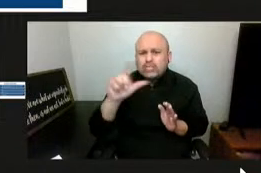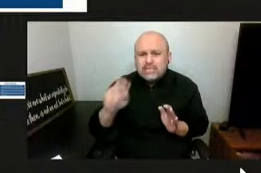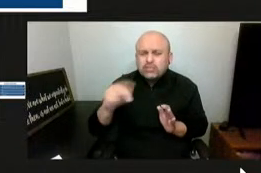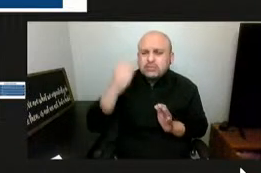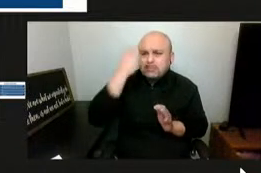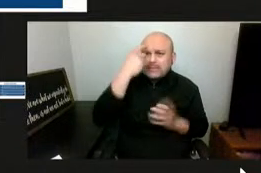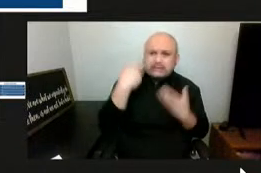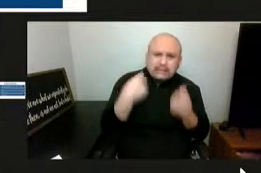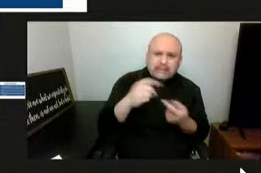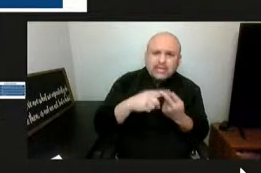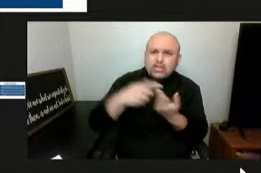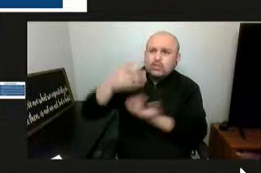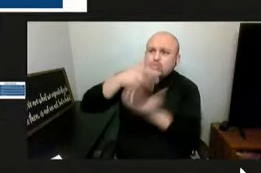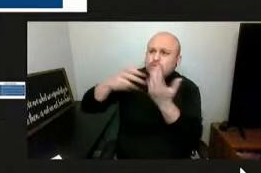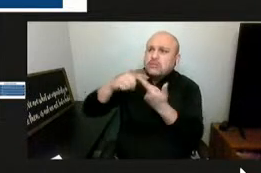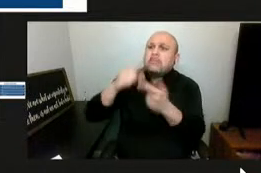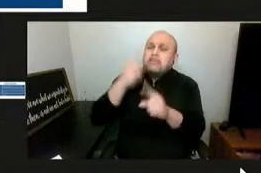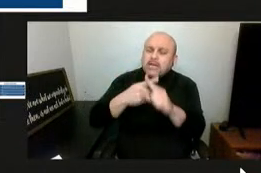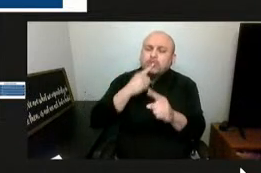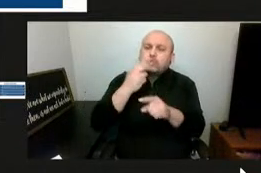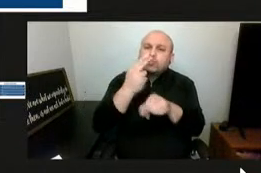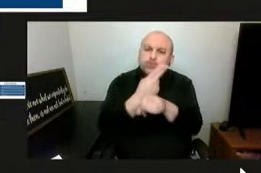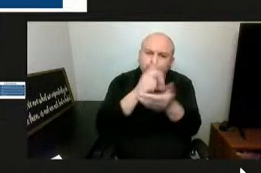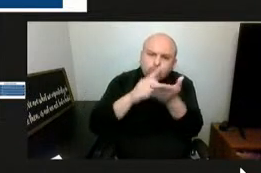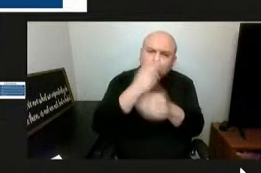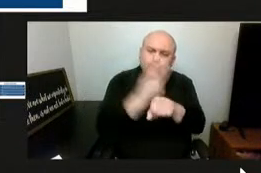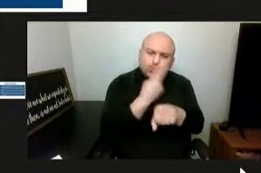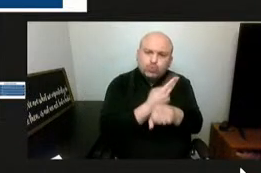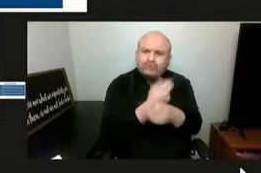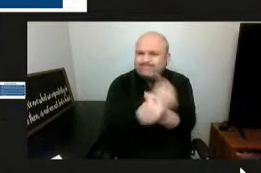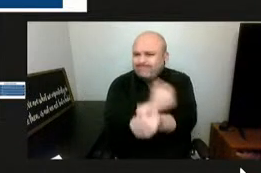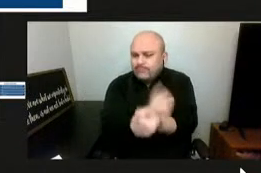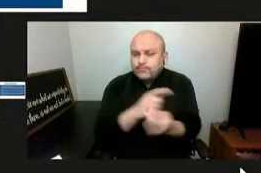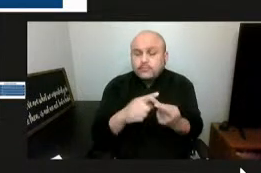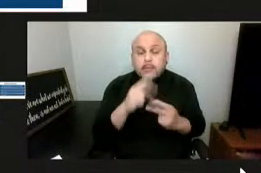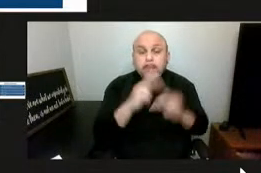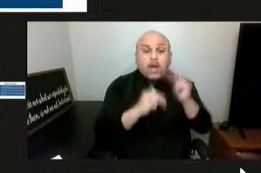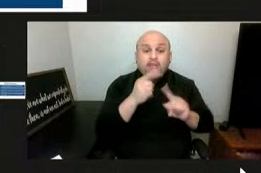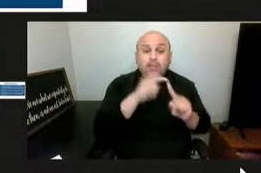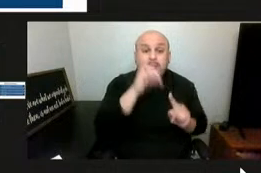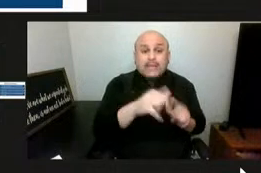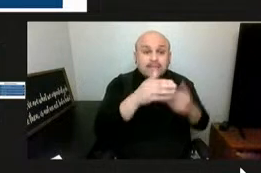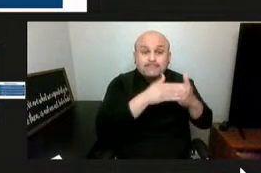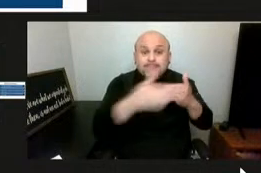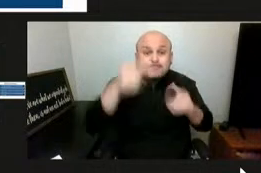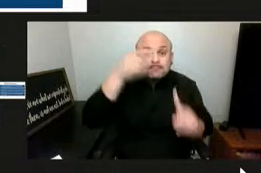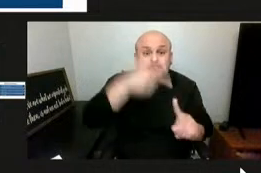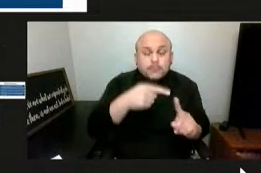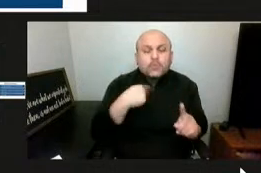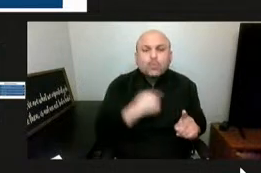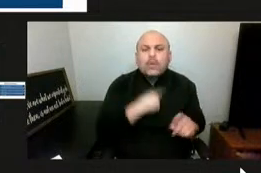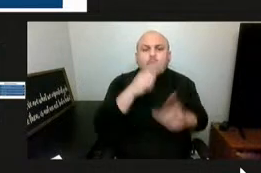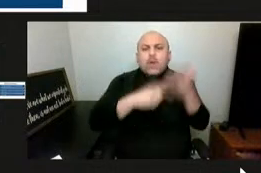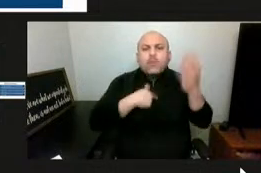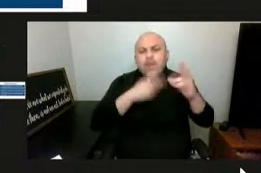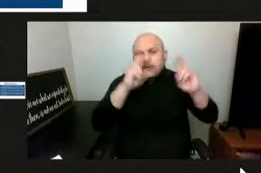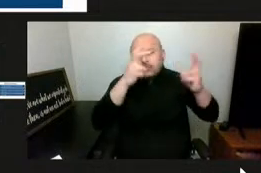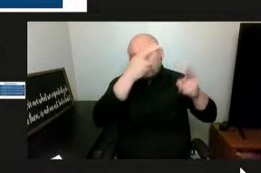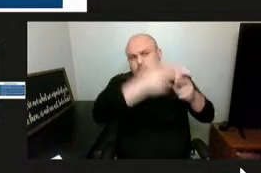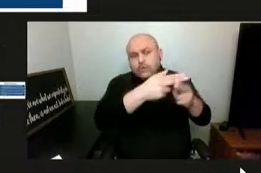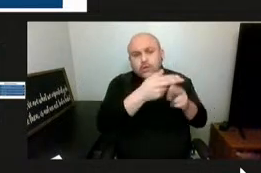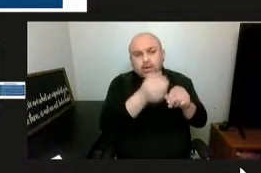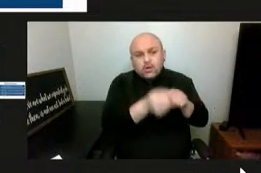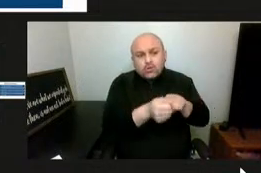even opioid use. Second, building on this point, we call out that COVID-19